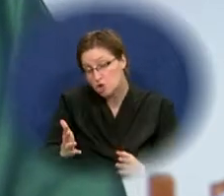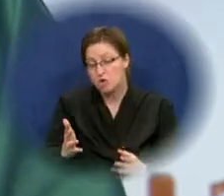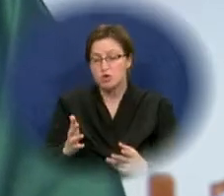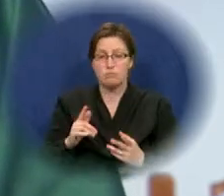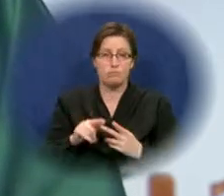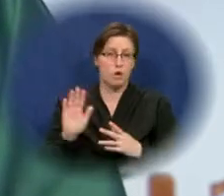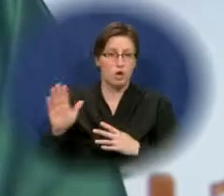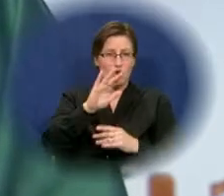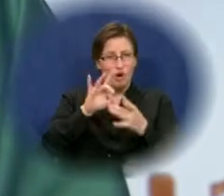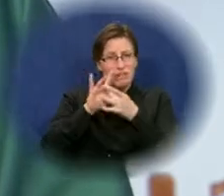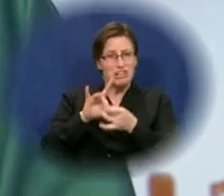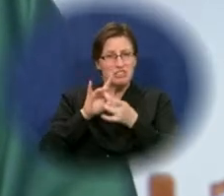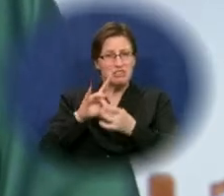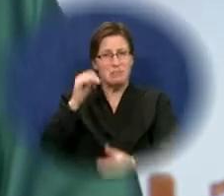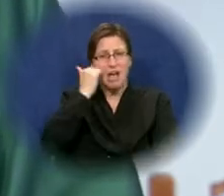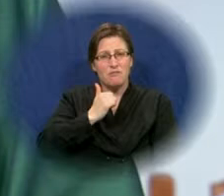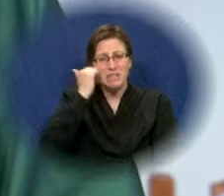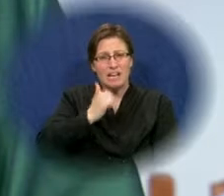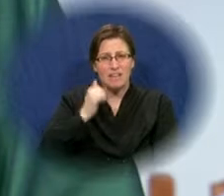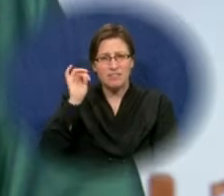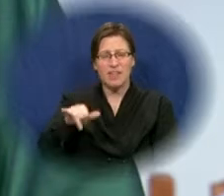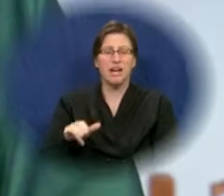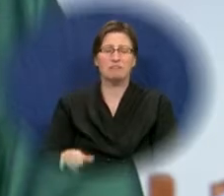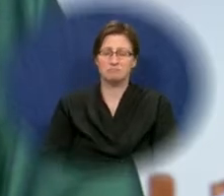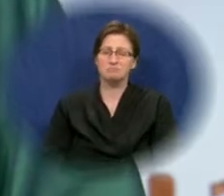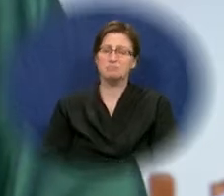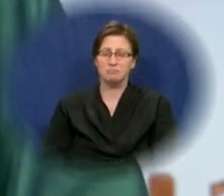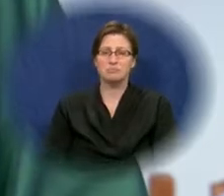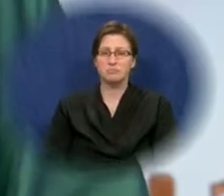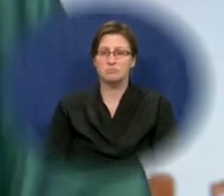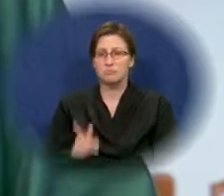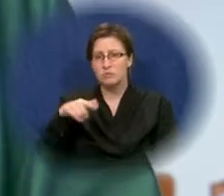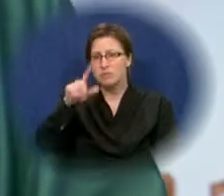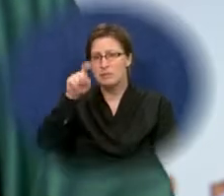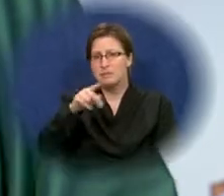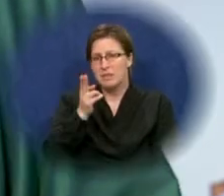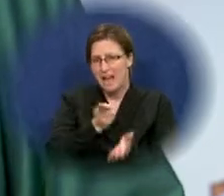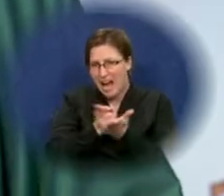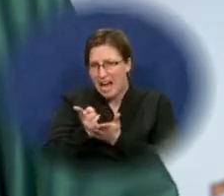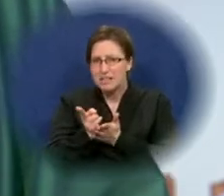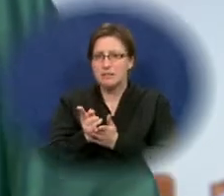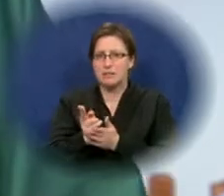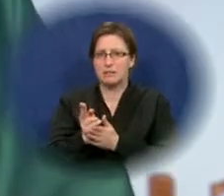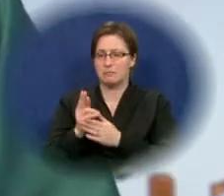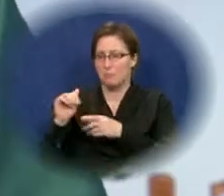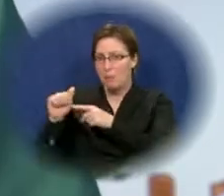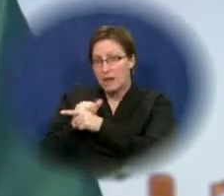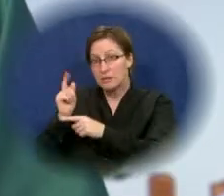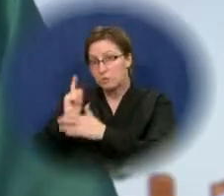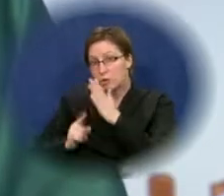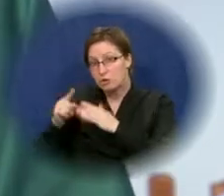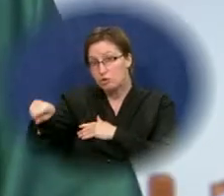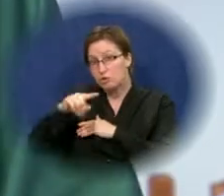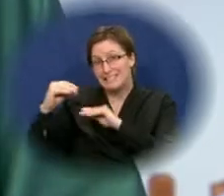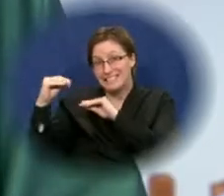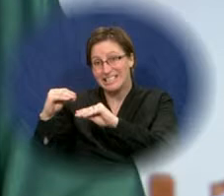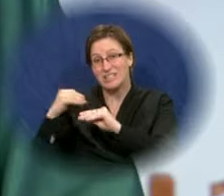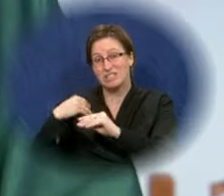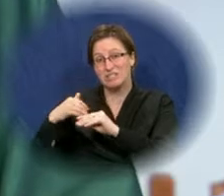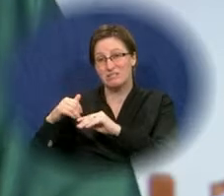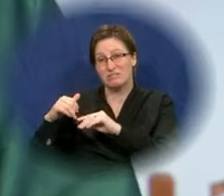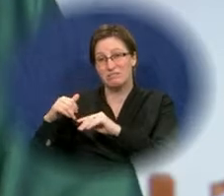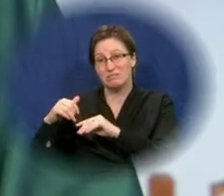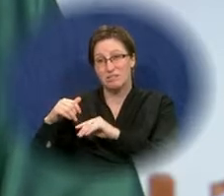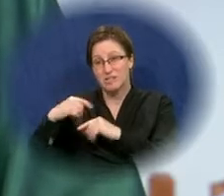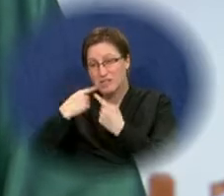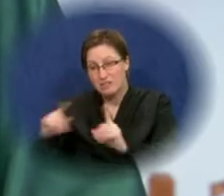our relationships, that we can be really honest in practicing what we preach and teach, or